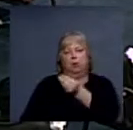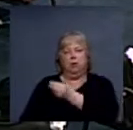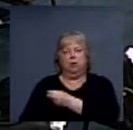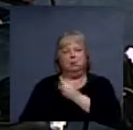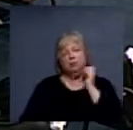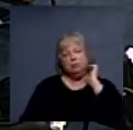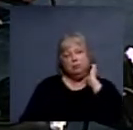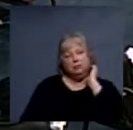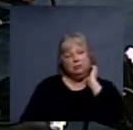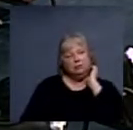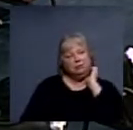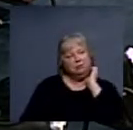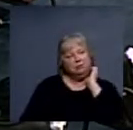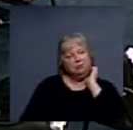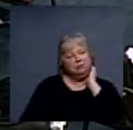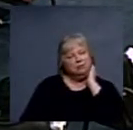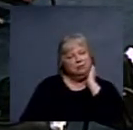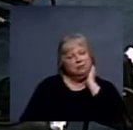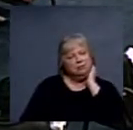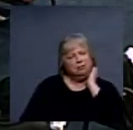given by another neighbor,